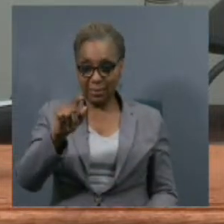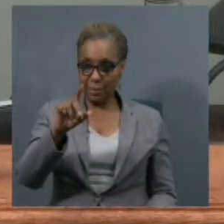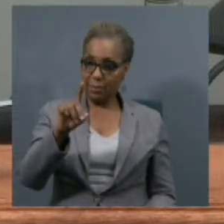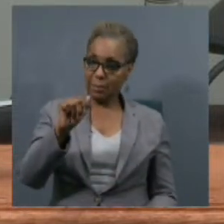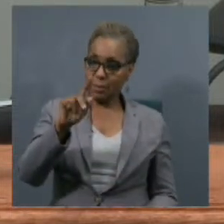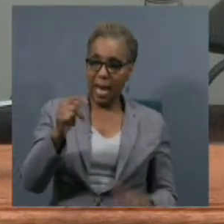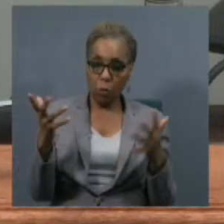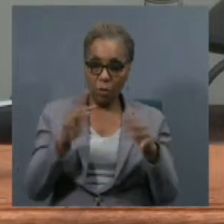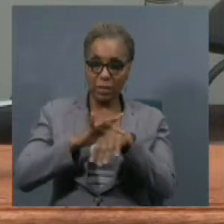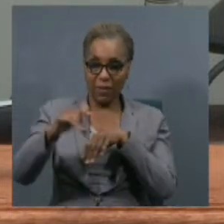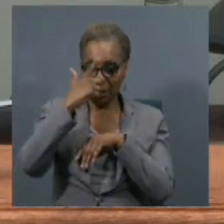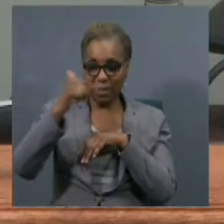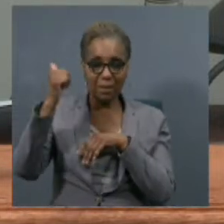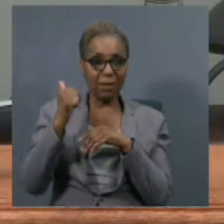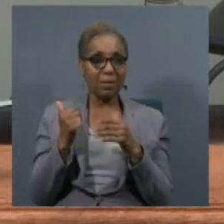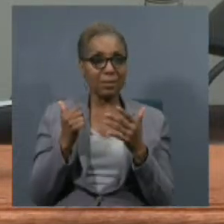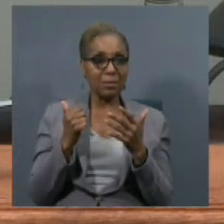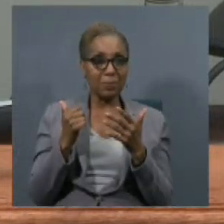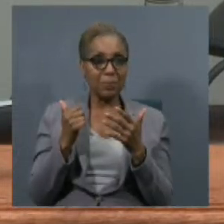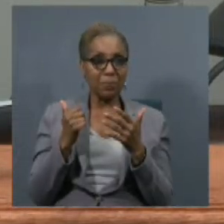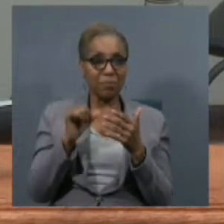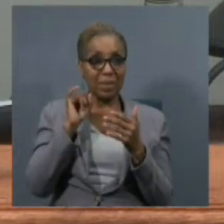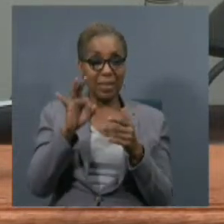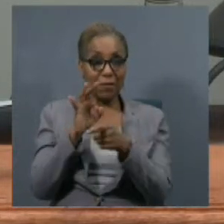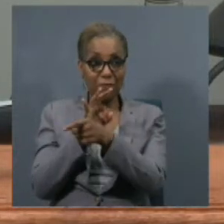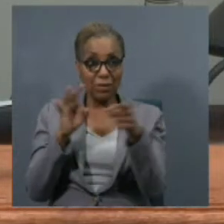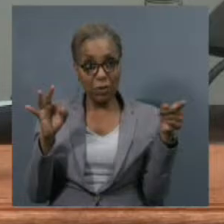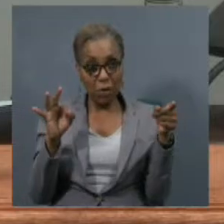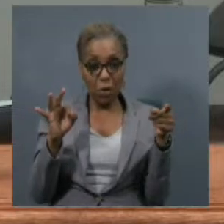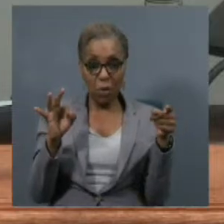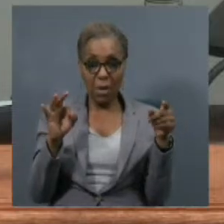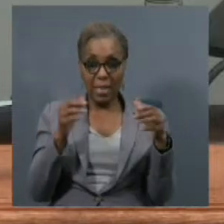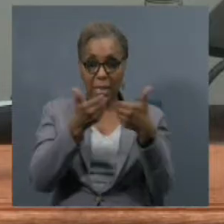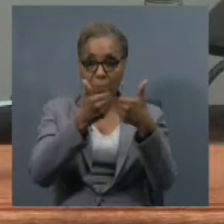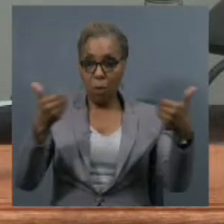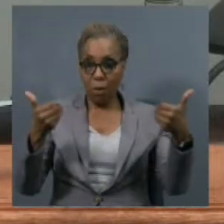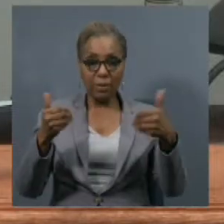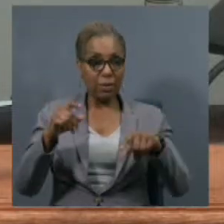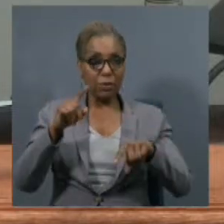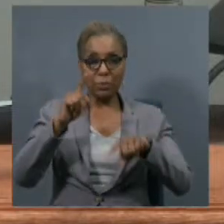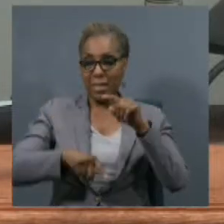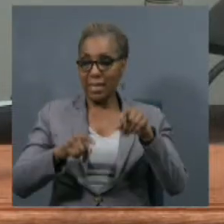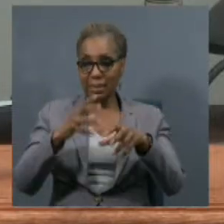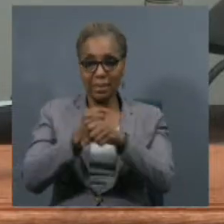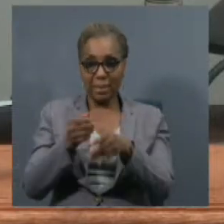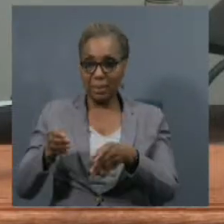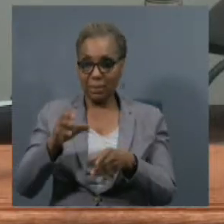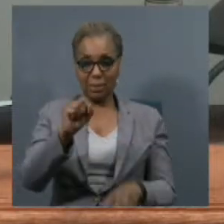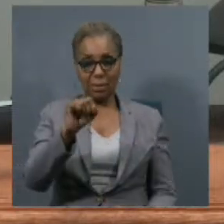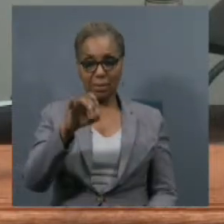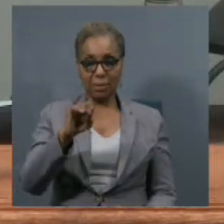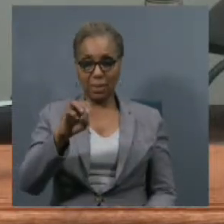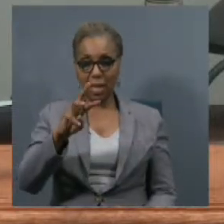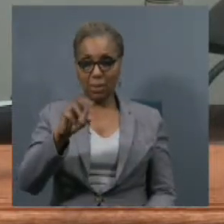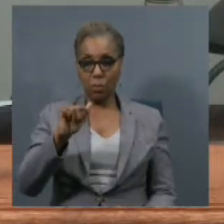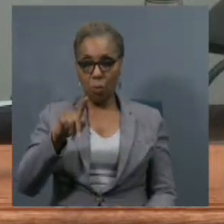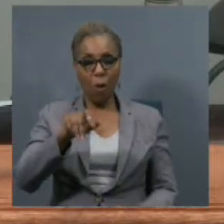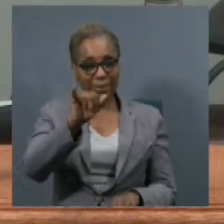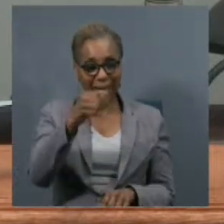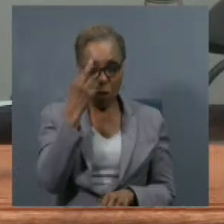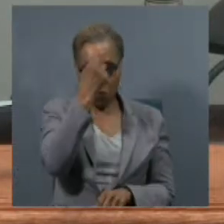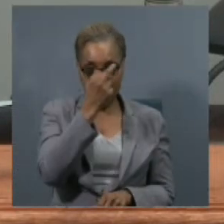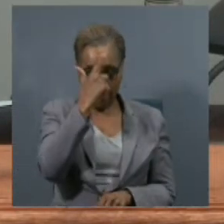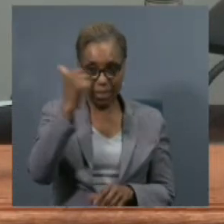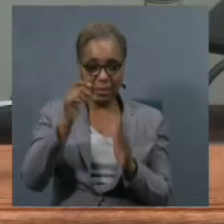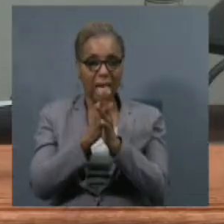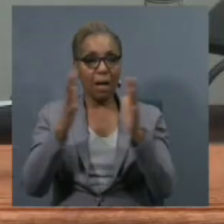what's available, because if you parse it out, you wouldn't be able to get a sidewalk done. And so that's the reason why,